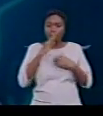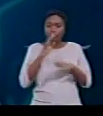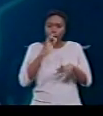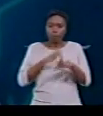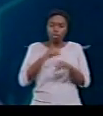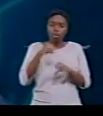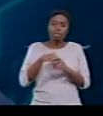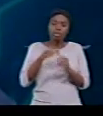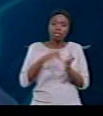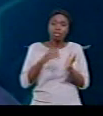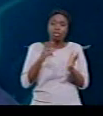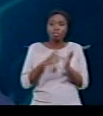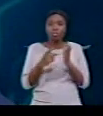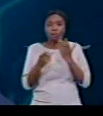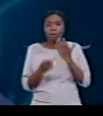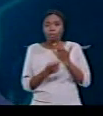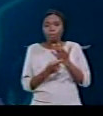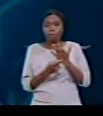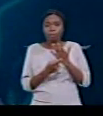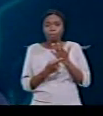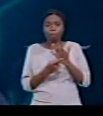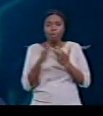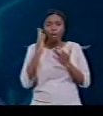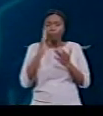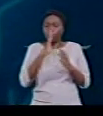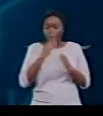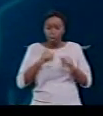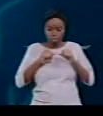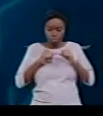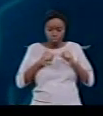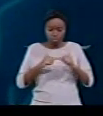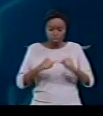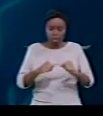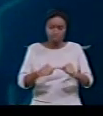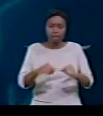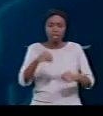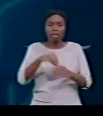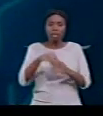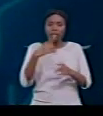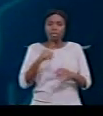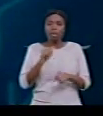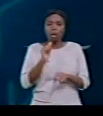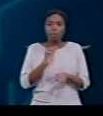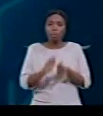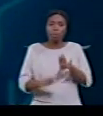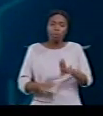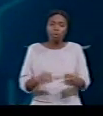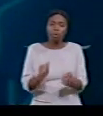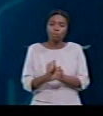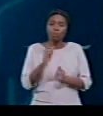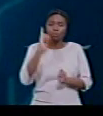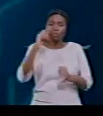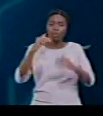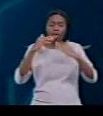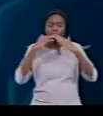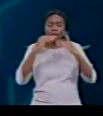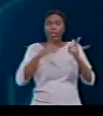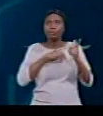program, they will be consistent in their work with you. Thank you, Lord, because you